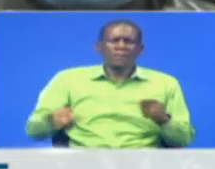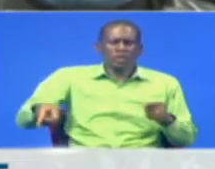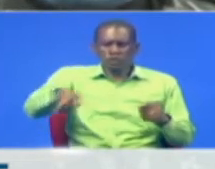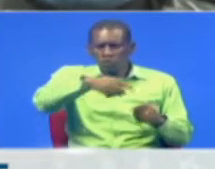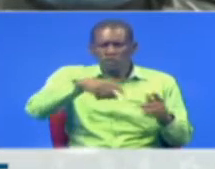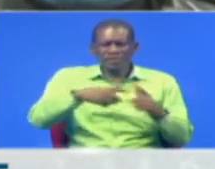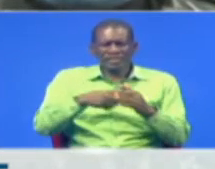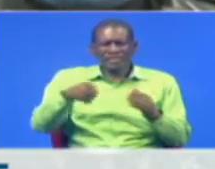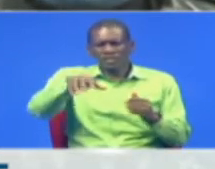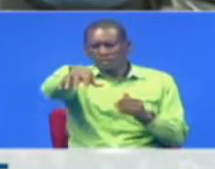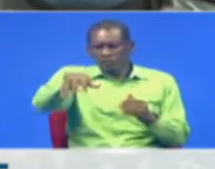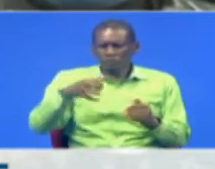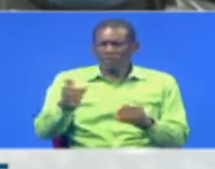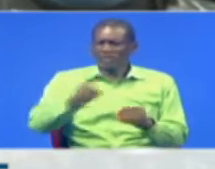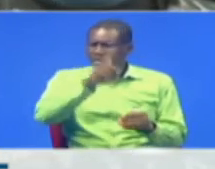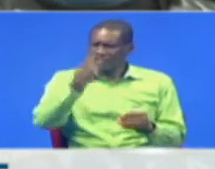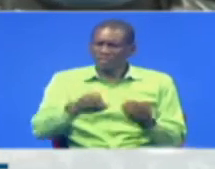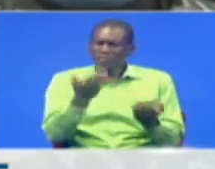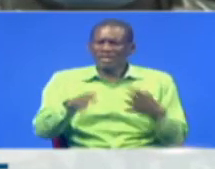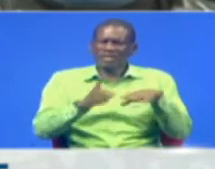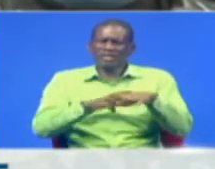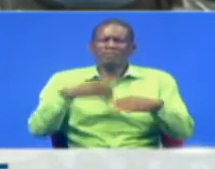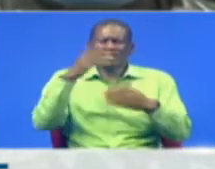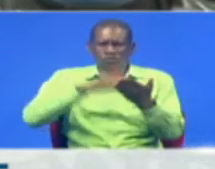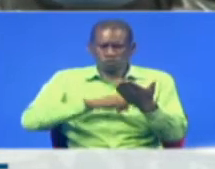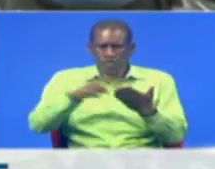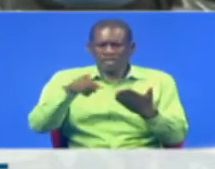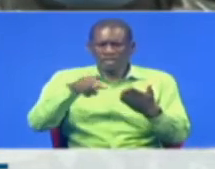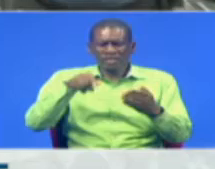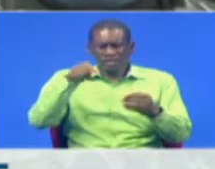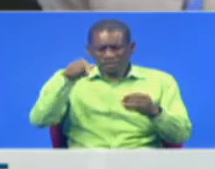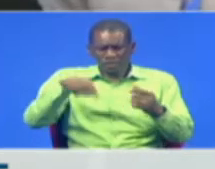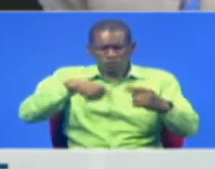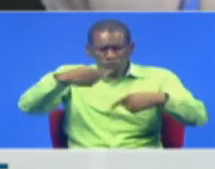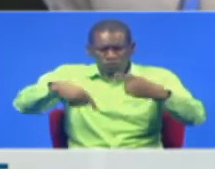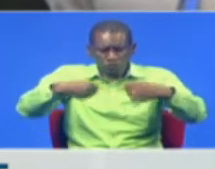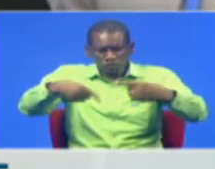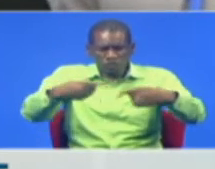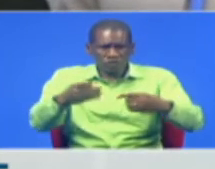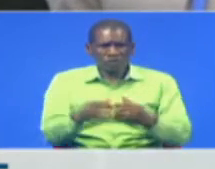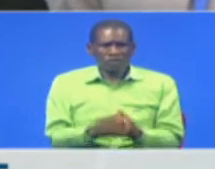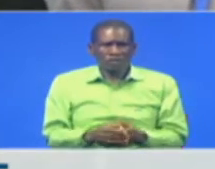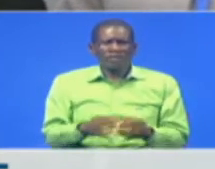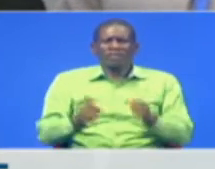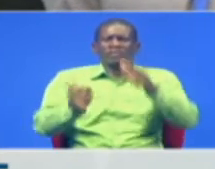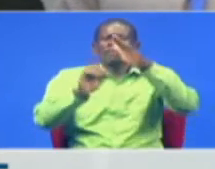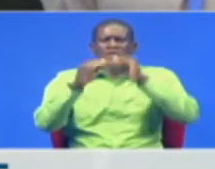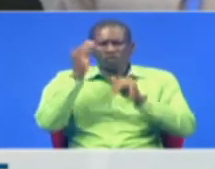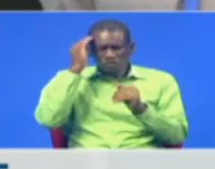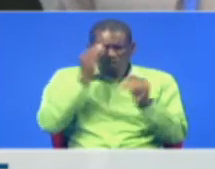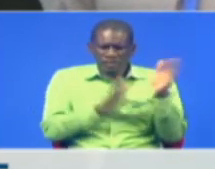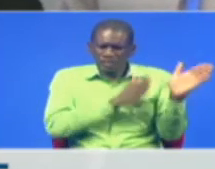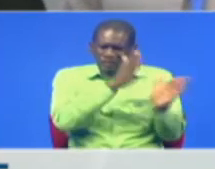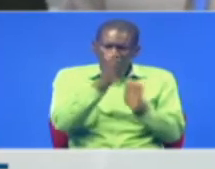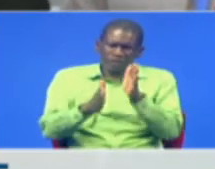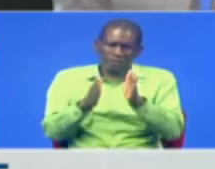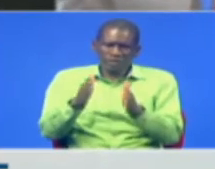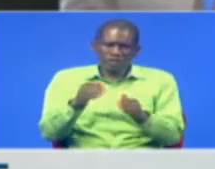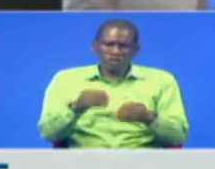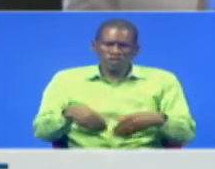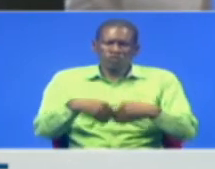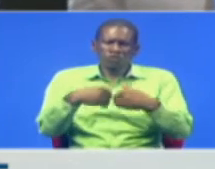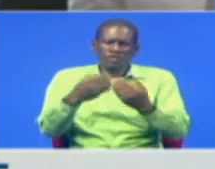them anytime next week because this process is going to go on. The Ministry of Education is preparing to administer